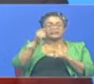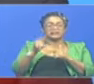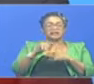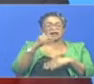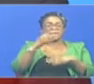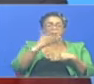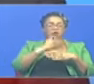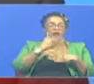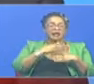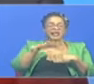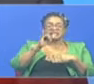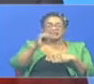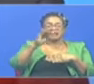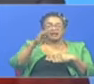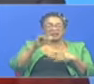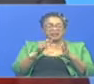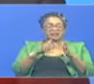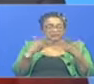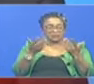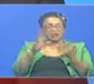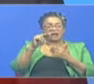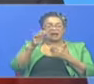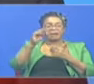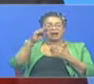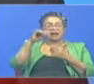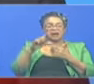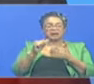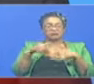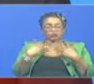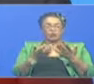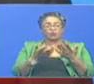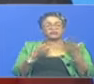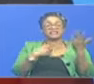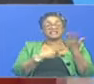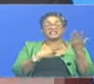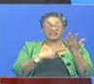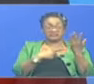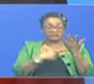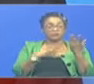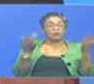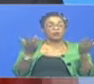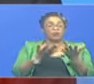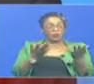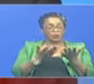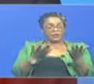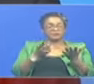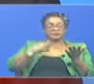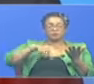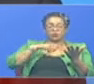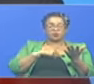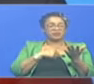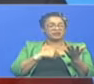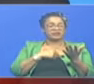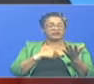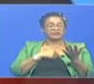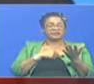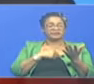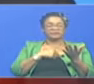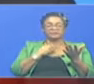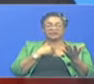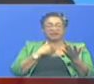Isebania, Namanga, or Taita Taveta, where we do not yet have